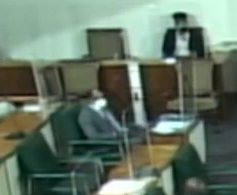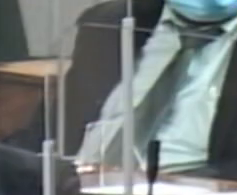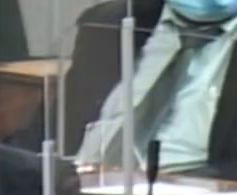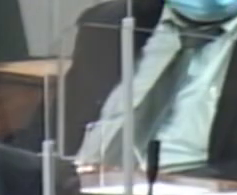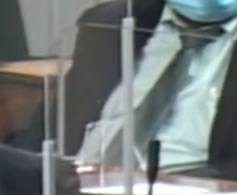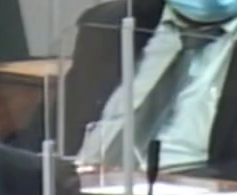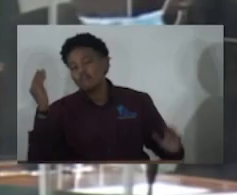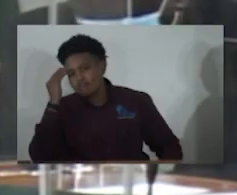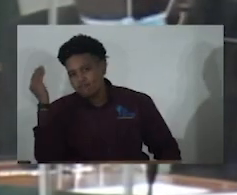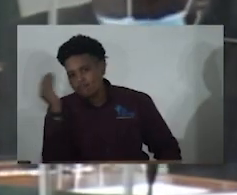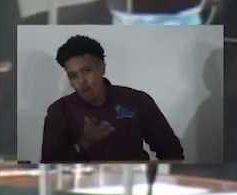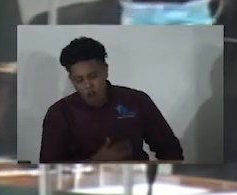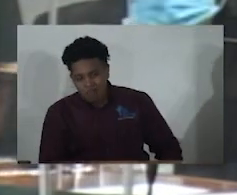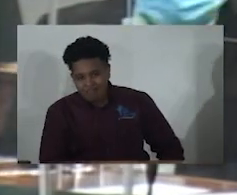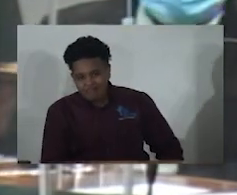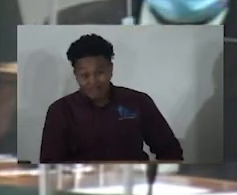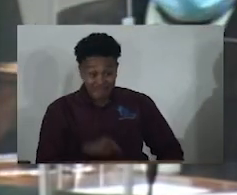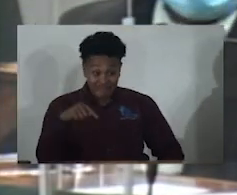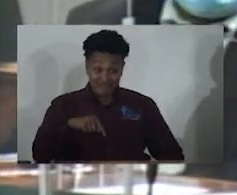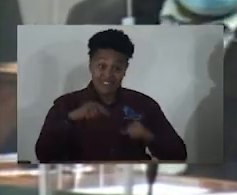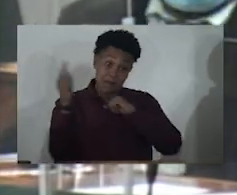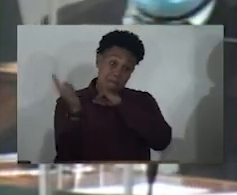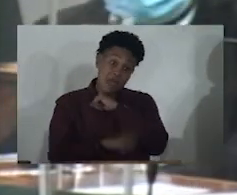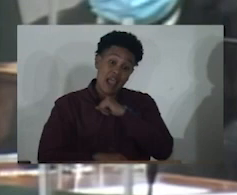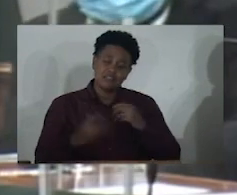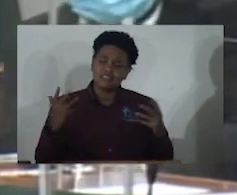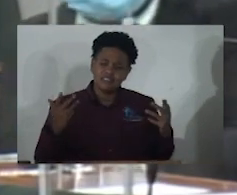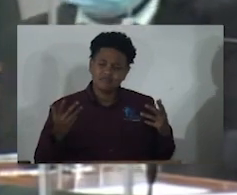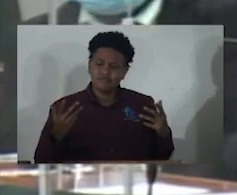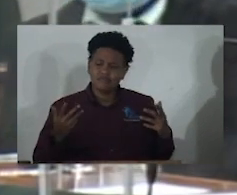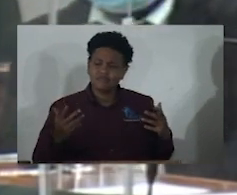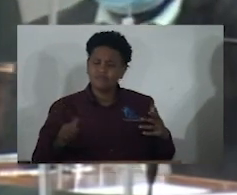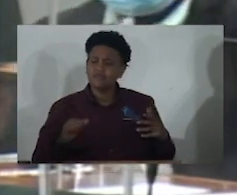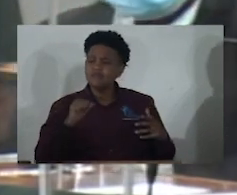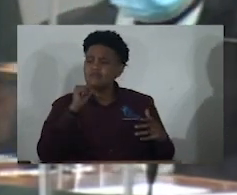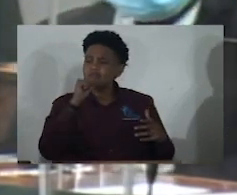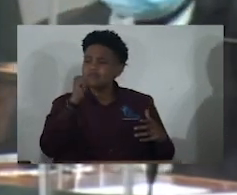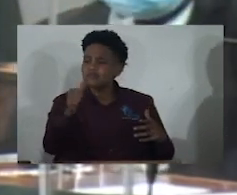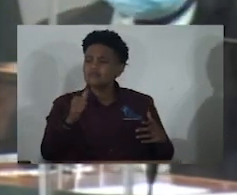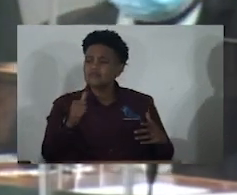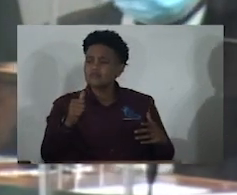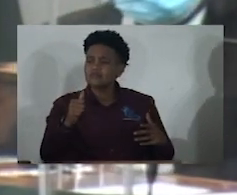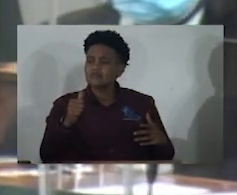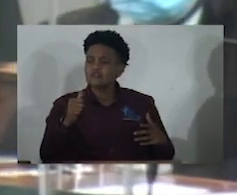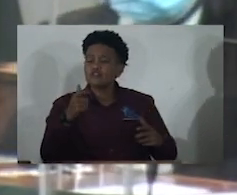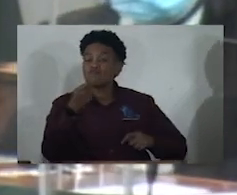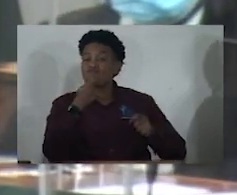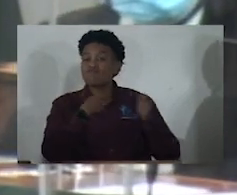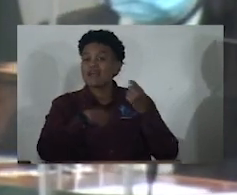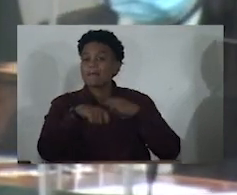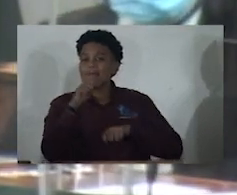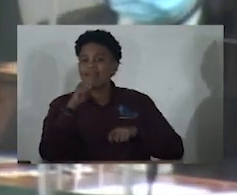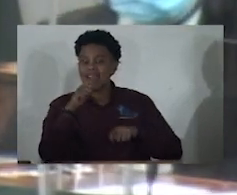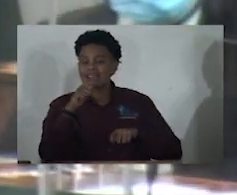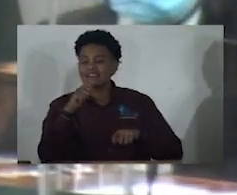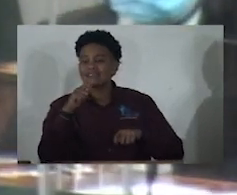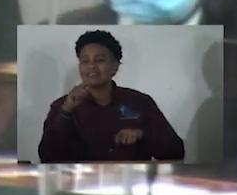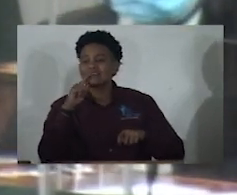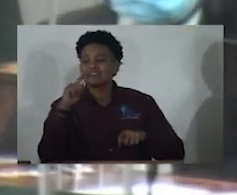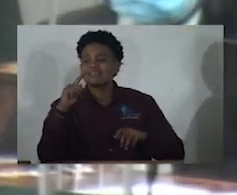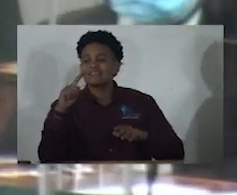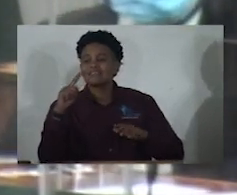,000. These penalties do not replace the